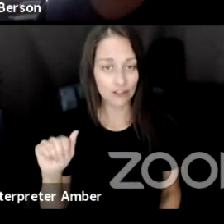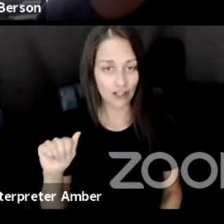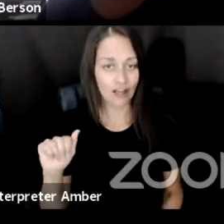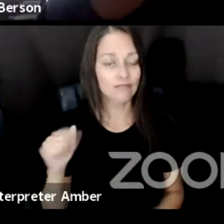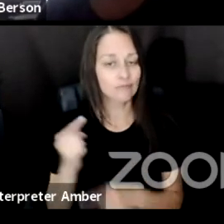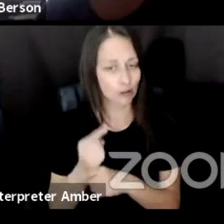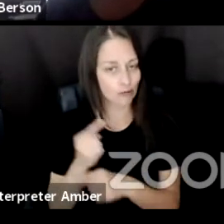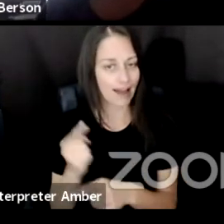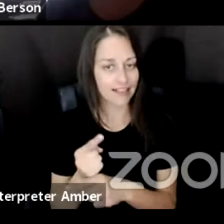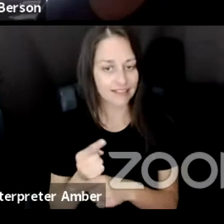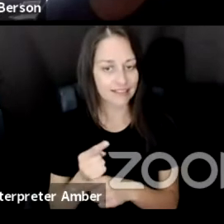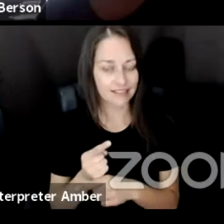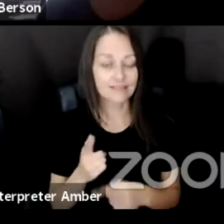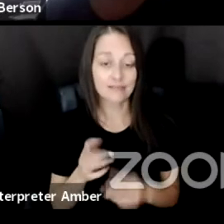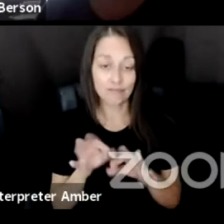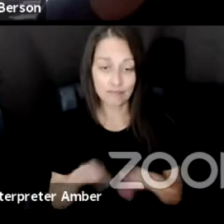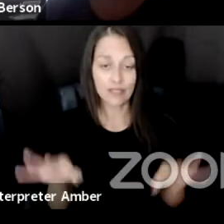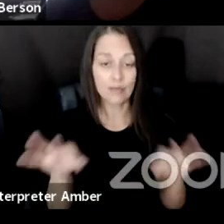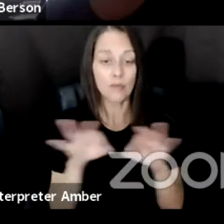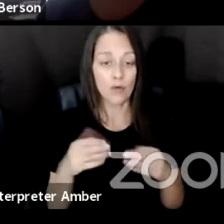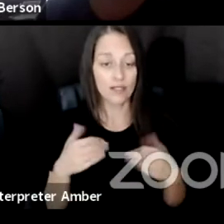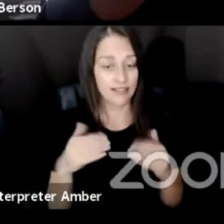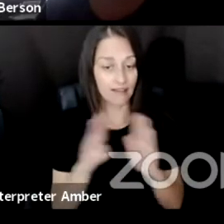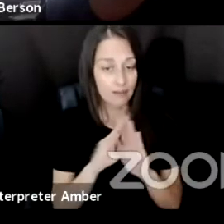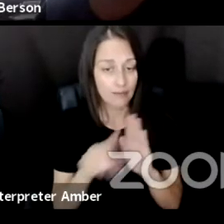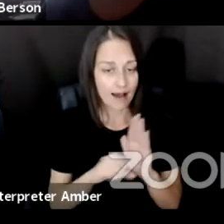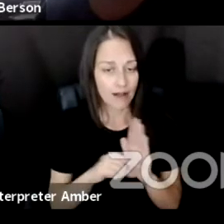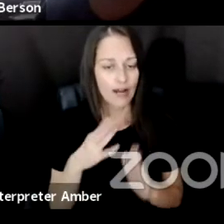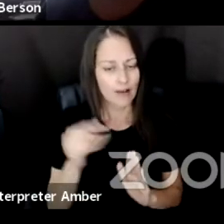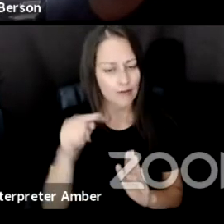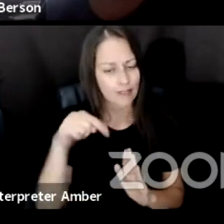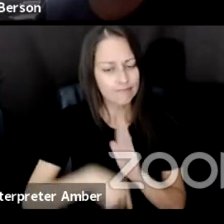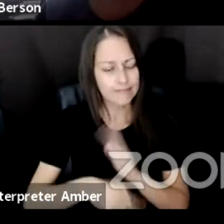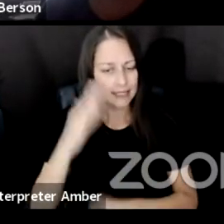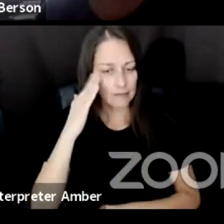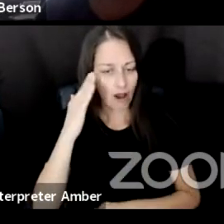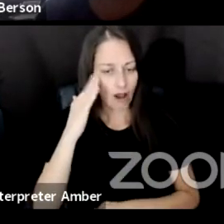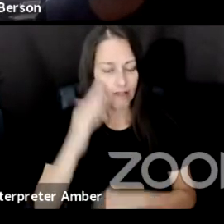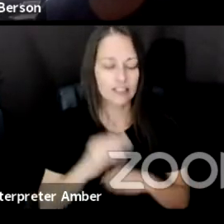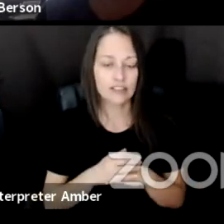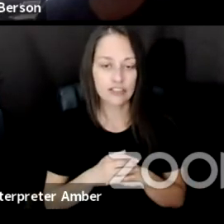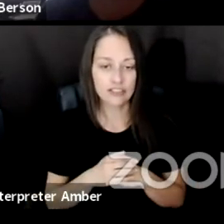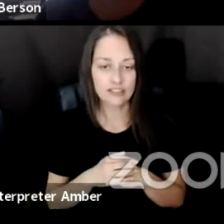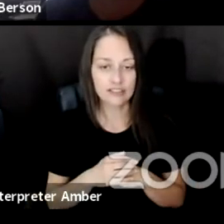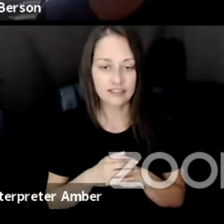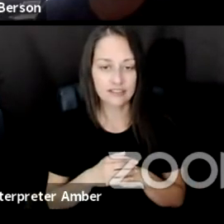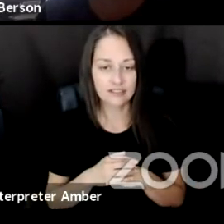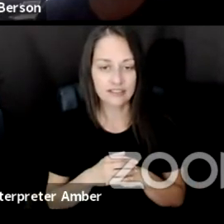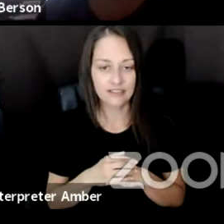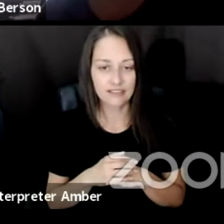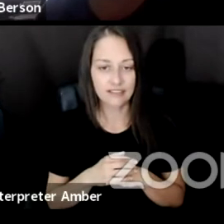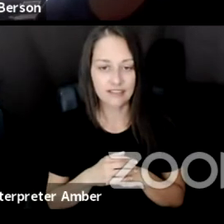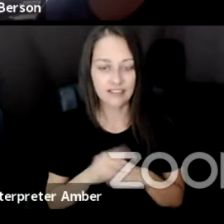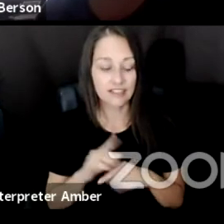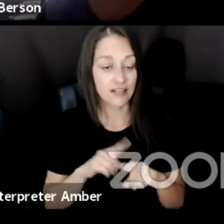depth of knowledge. But I think if people don't even know why something, that something is being made, they can't